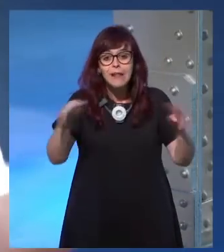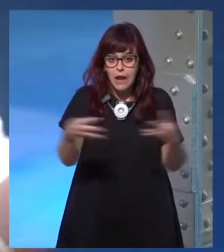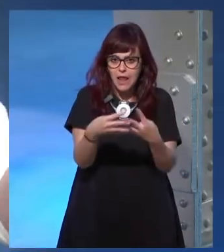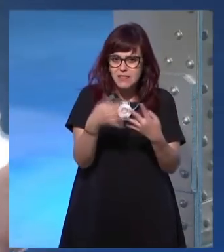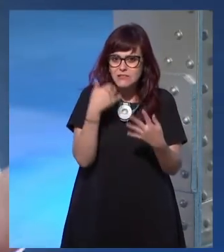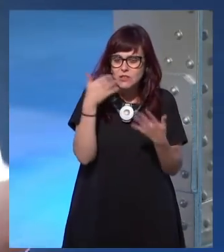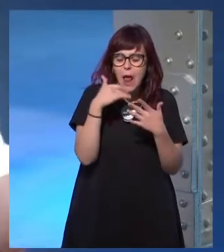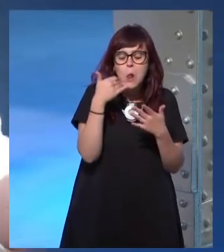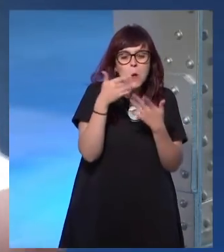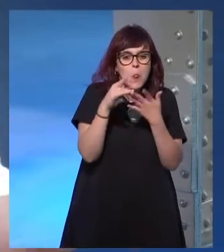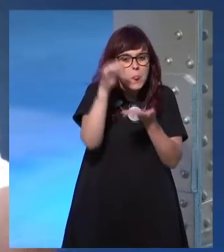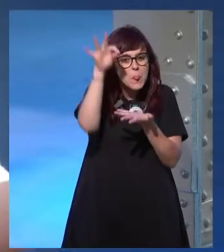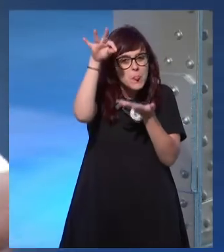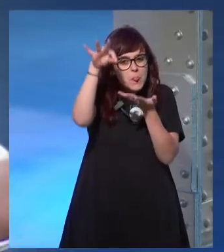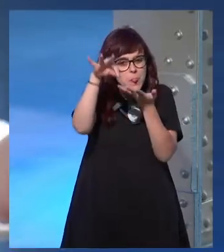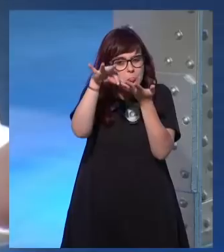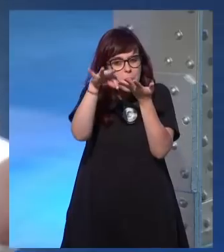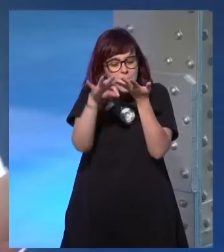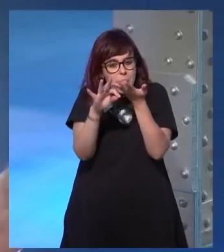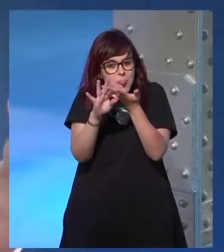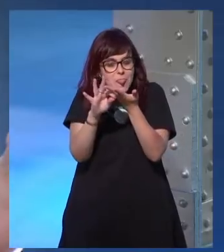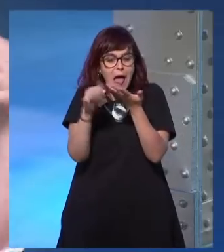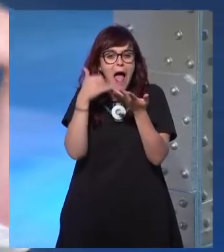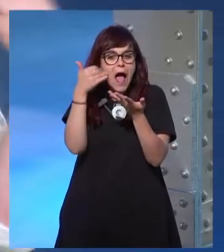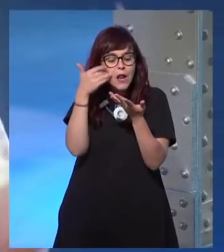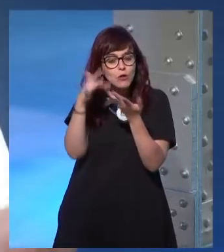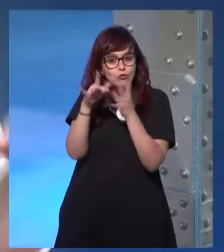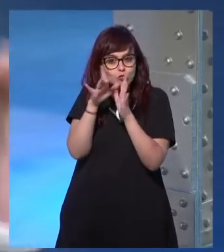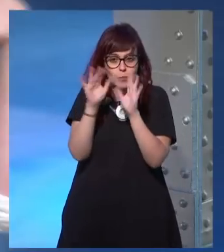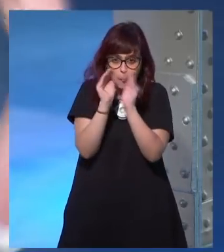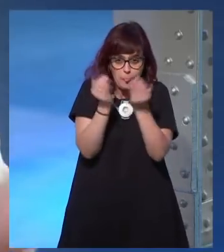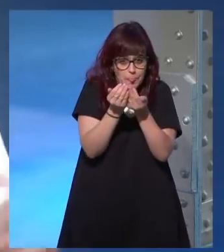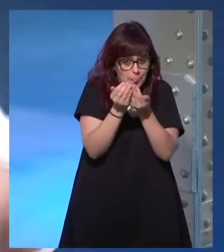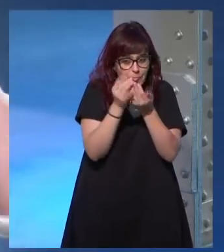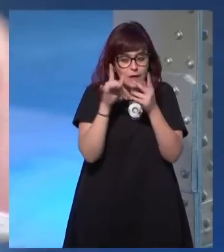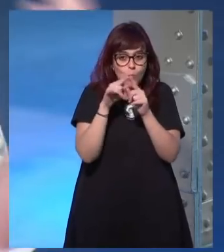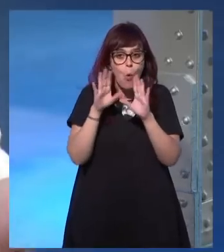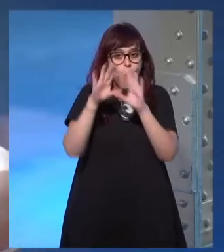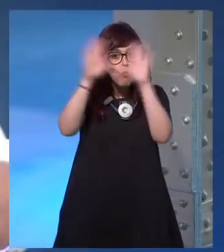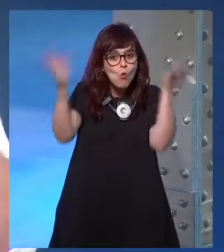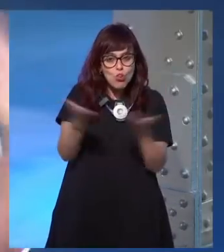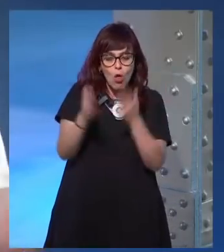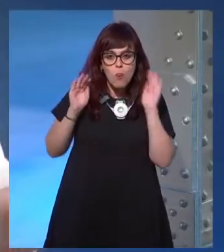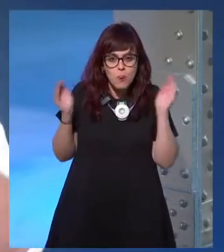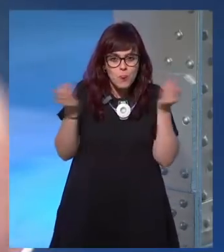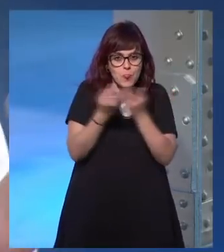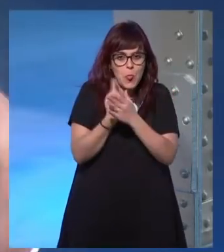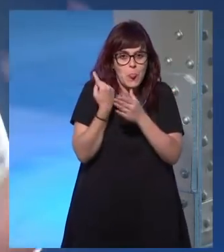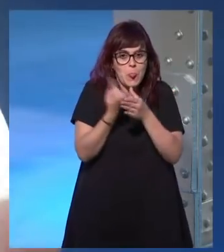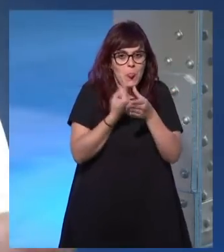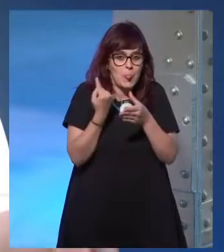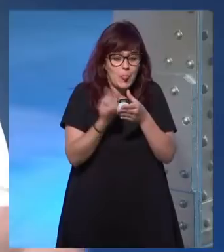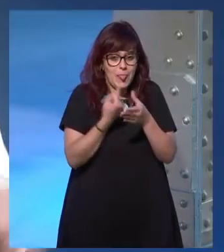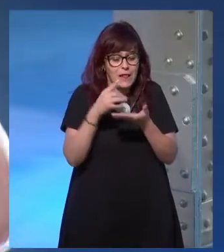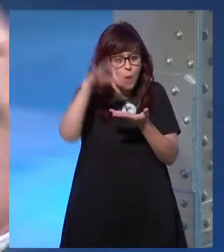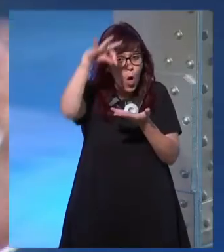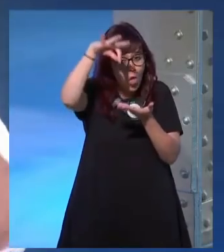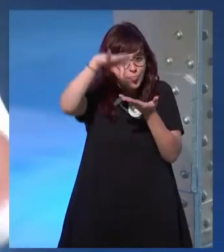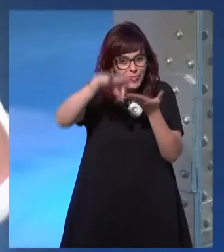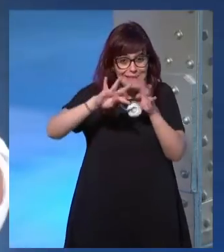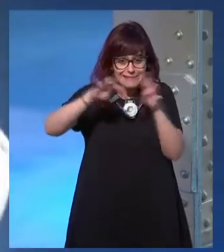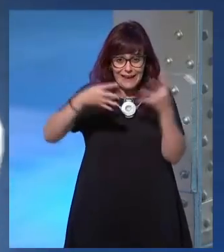someone was mean to me and they weren't white, you know, something dumb like that. But they're fed as they start to, you know, interact with these other people, they're radicalized,